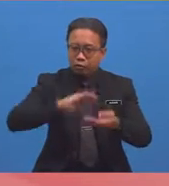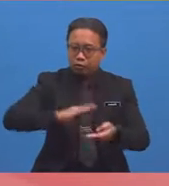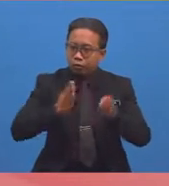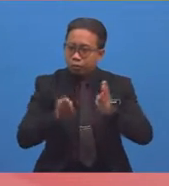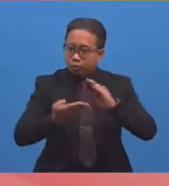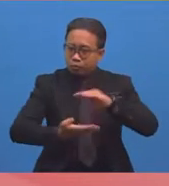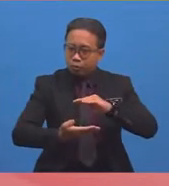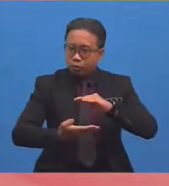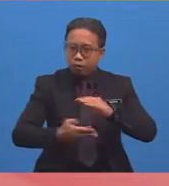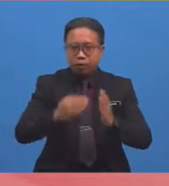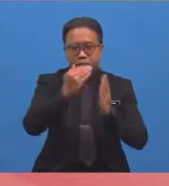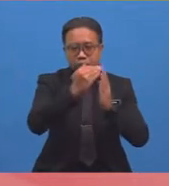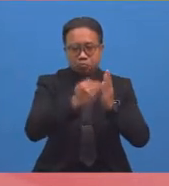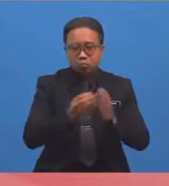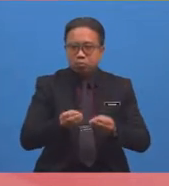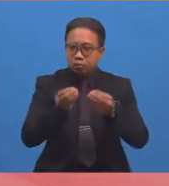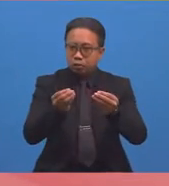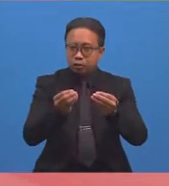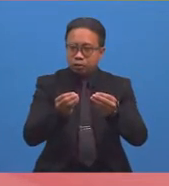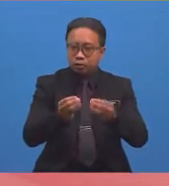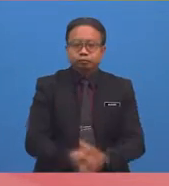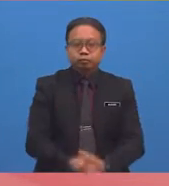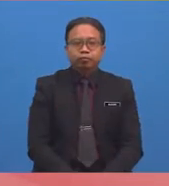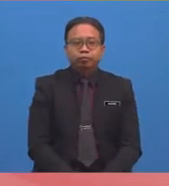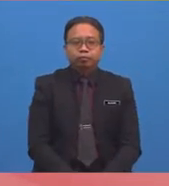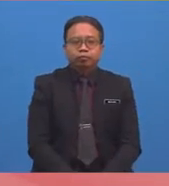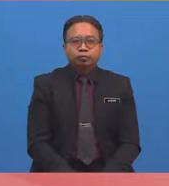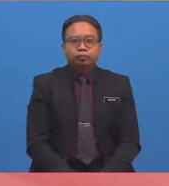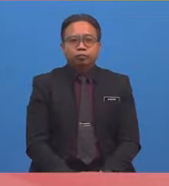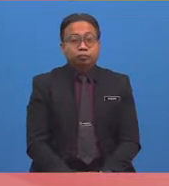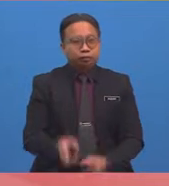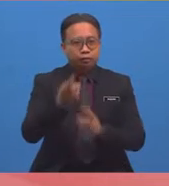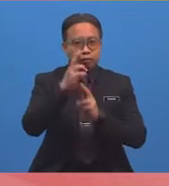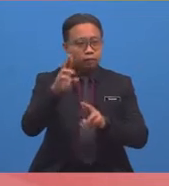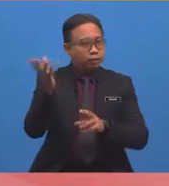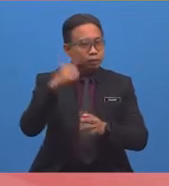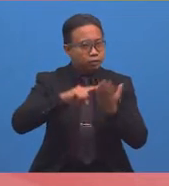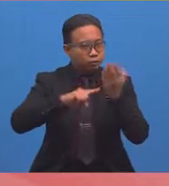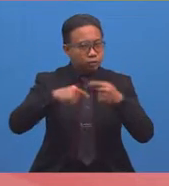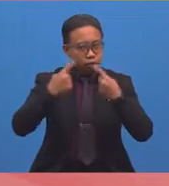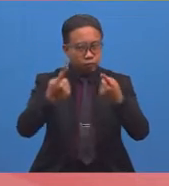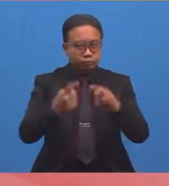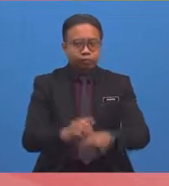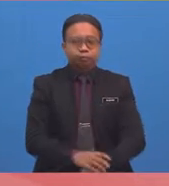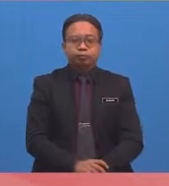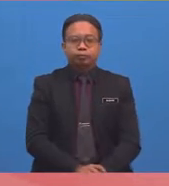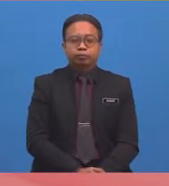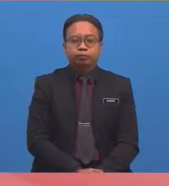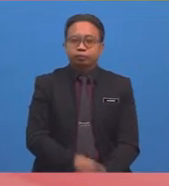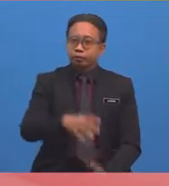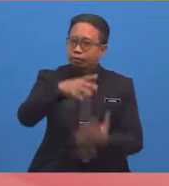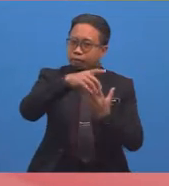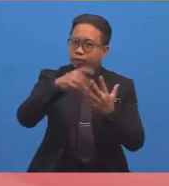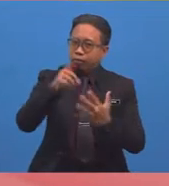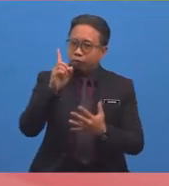box and act out accordingly. Are you ready? Yes, of course. Ready? Ready? Let's go. Pick excited. One and